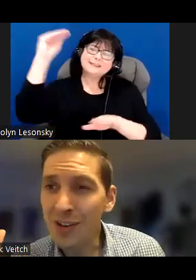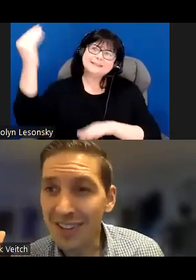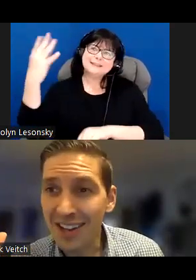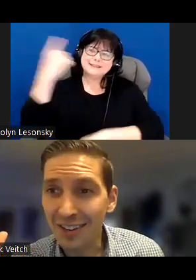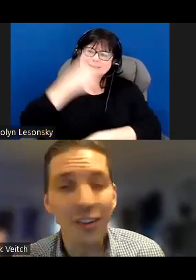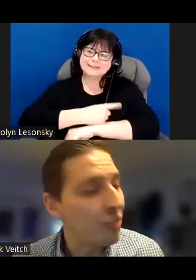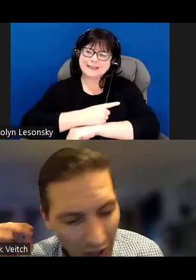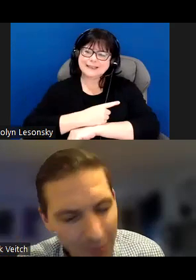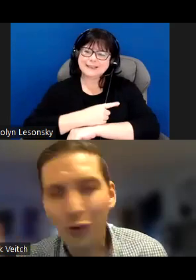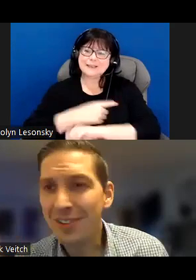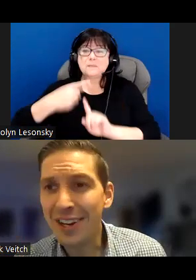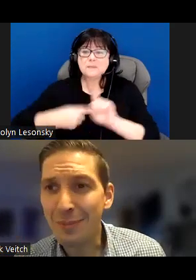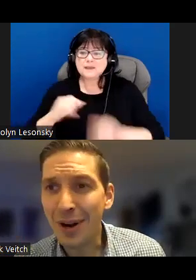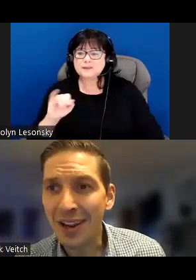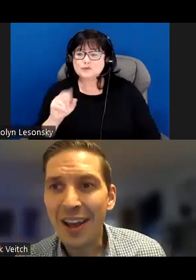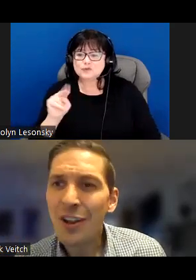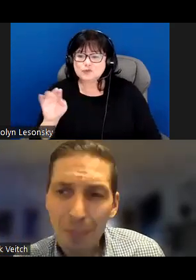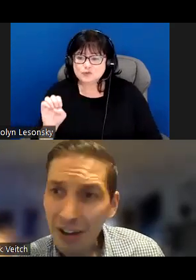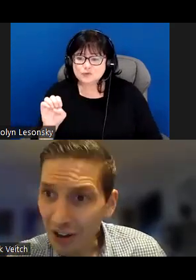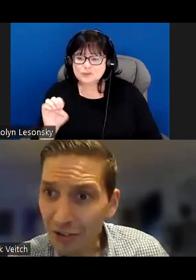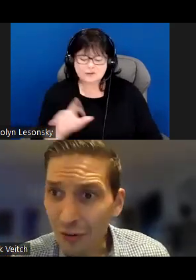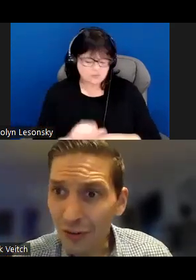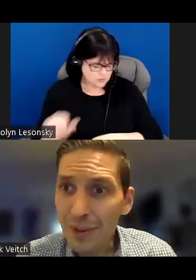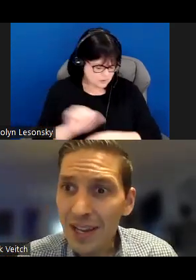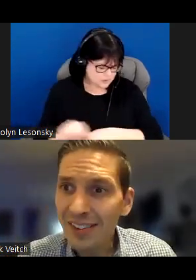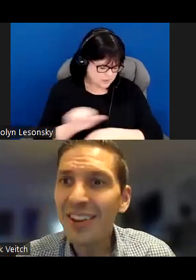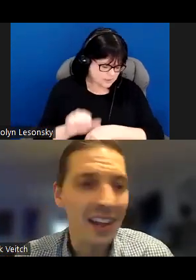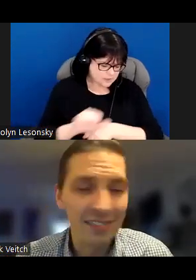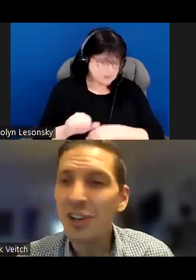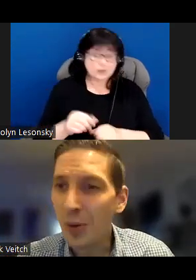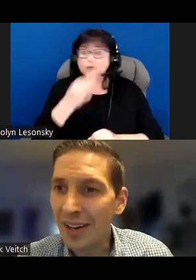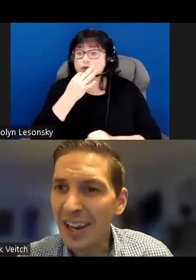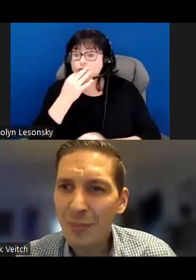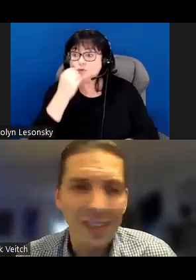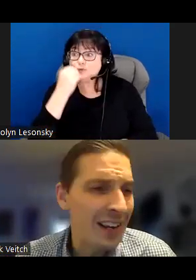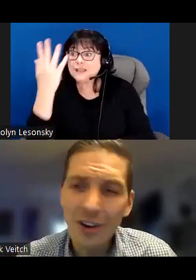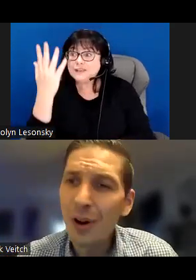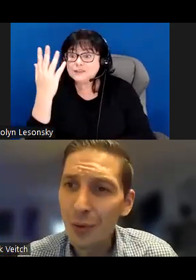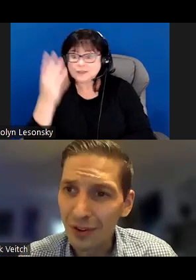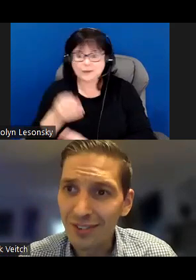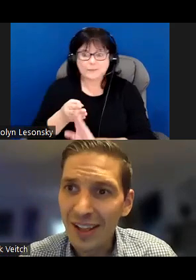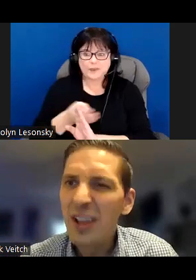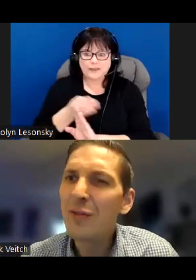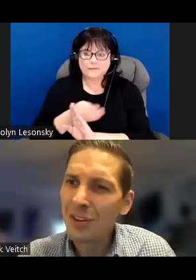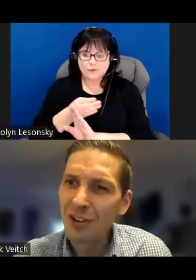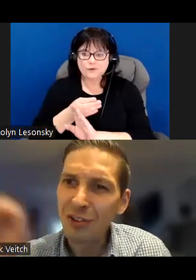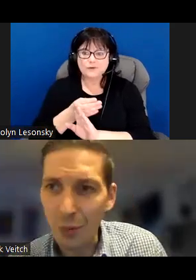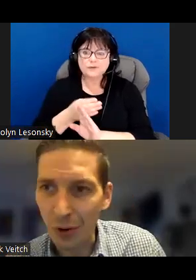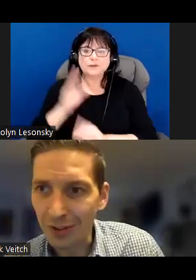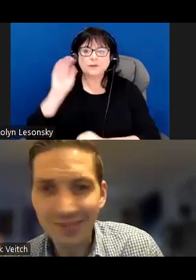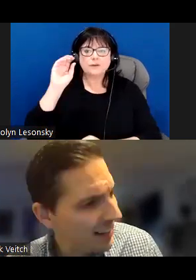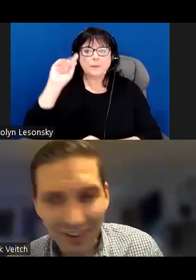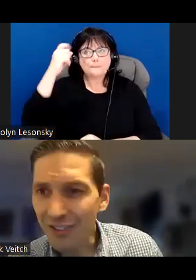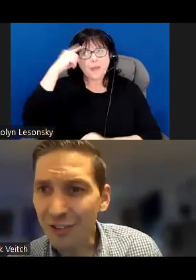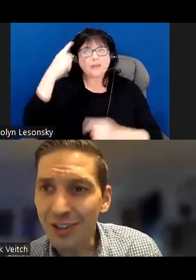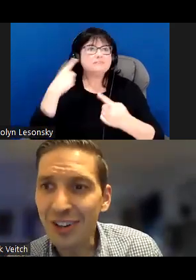that right before you take your lunch, right before you take your break, your boss calls you over the PA and says, "Hey, you know what? Everybody that can hear my voice, you've done such